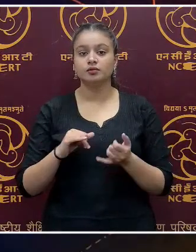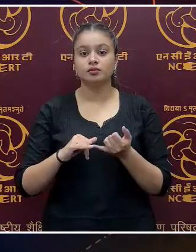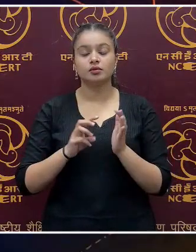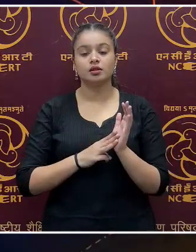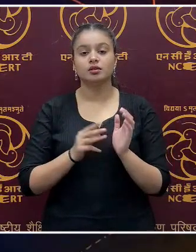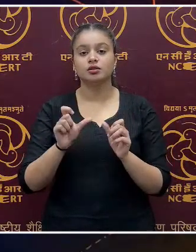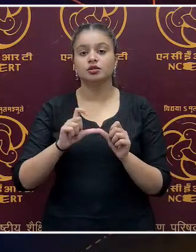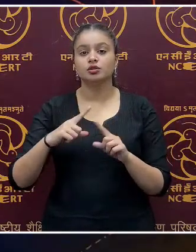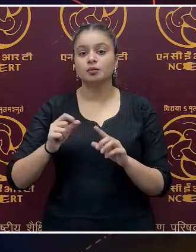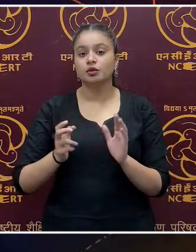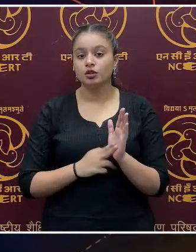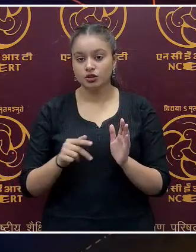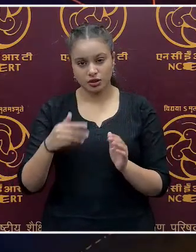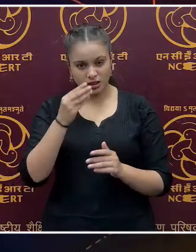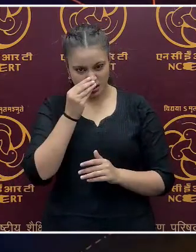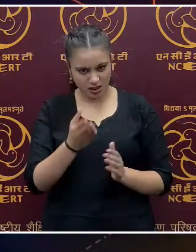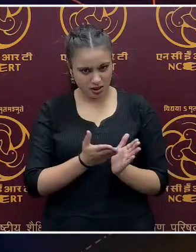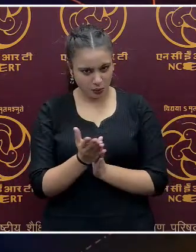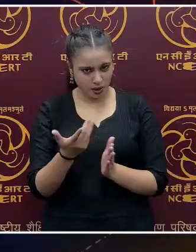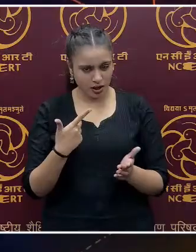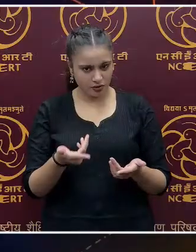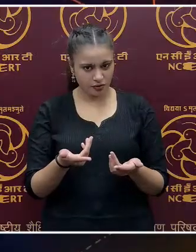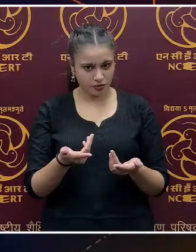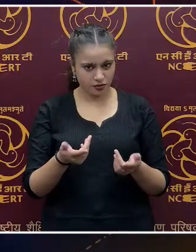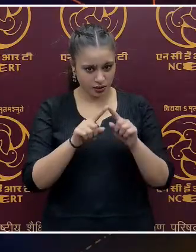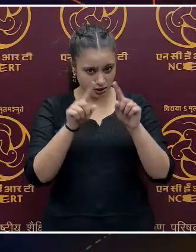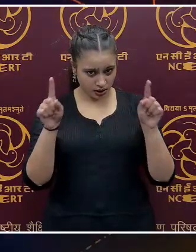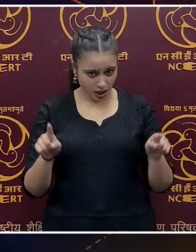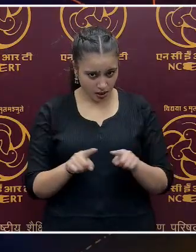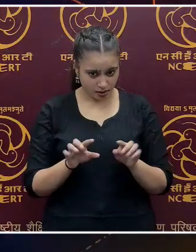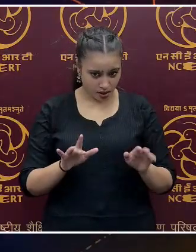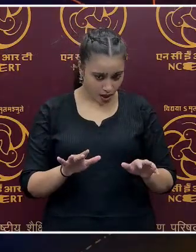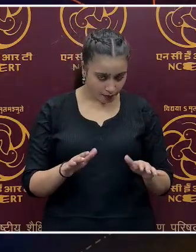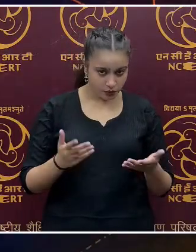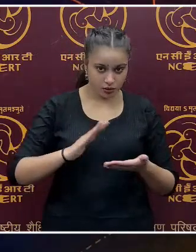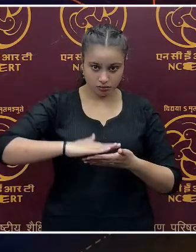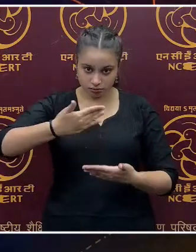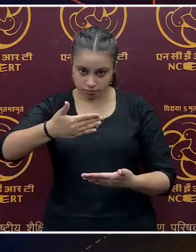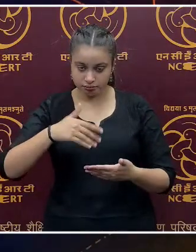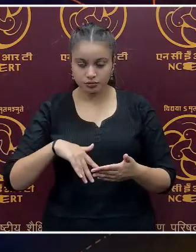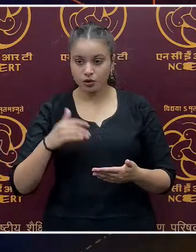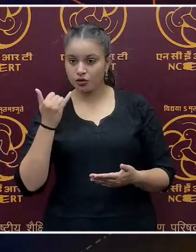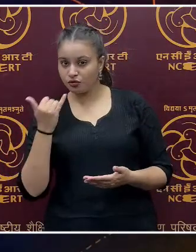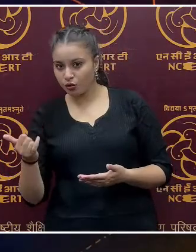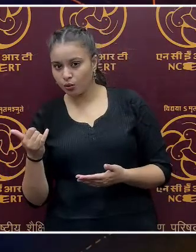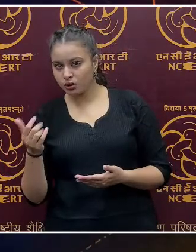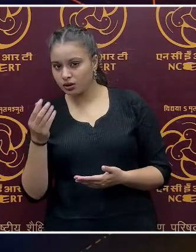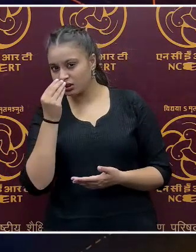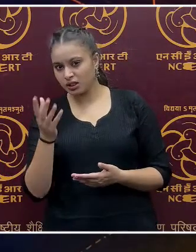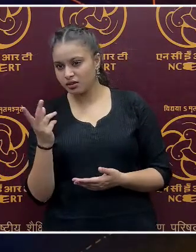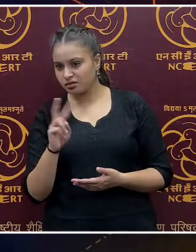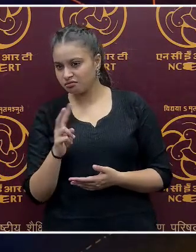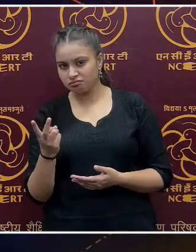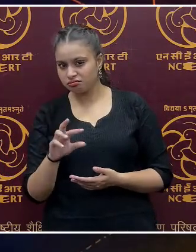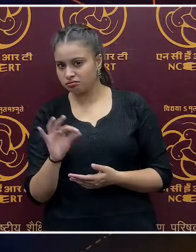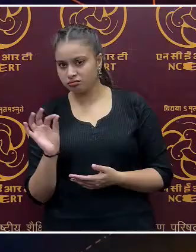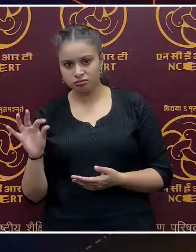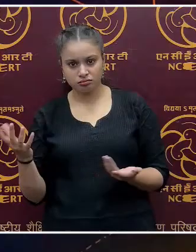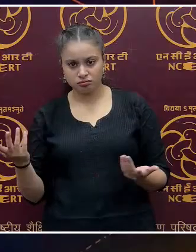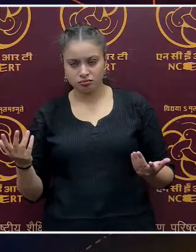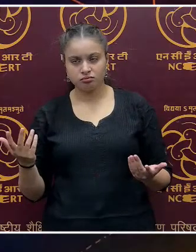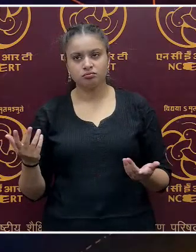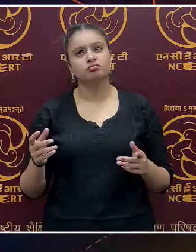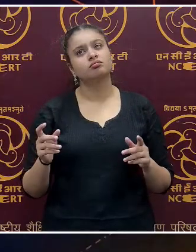simulation, is it easy to operate it on the desktop or the mobile phone? Actually, as a